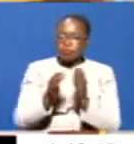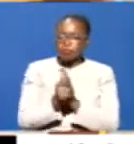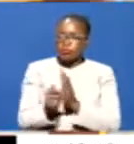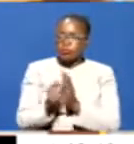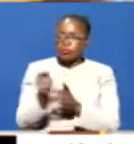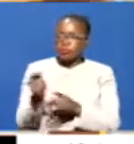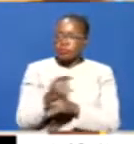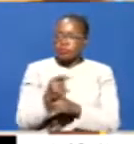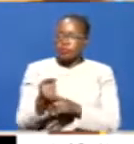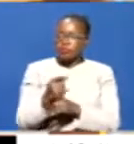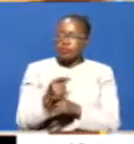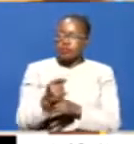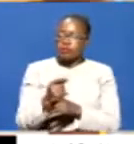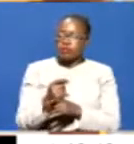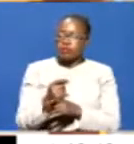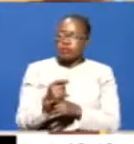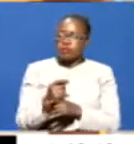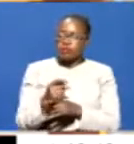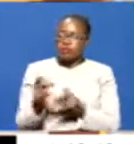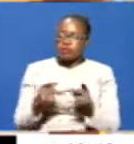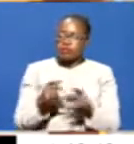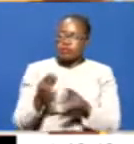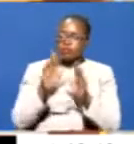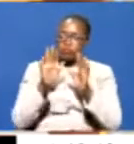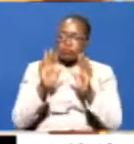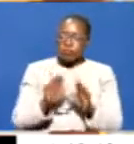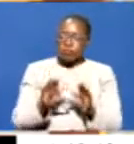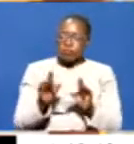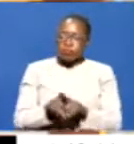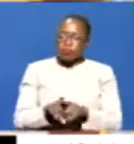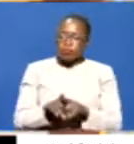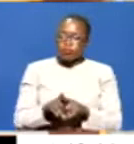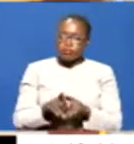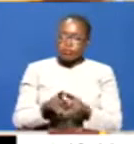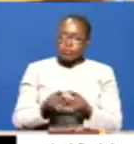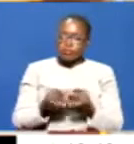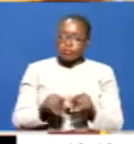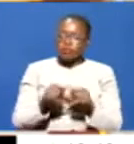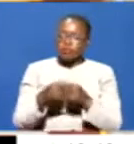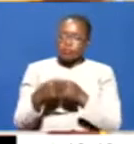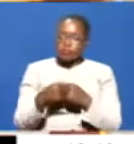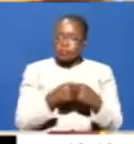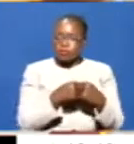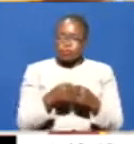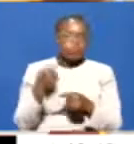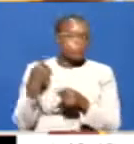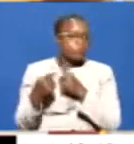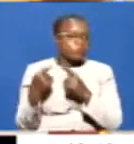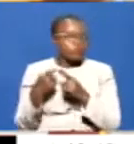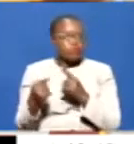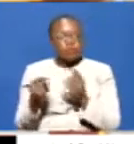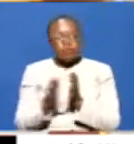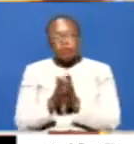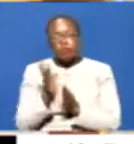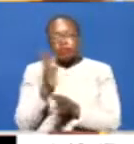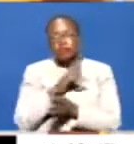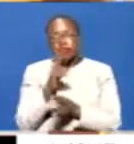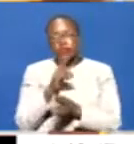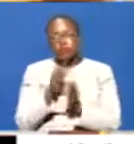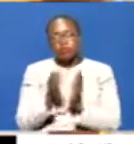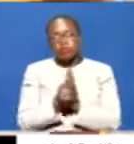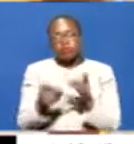of utmost importance as they continue to face challenges and risks largely attributed to skills